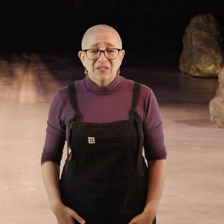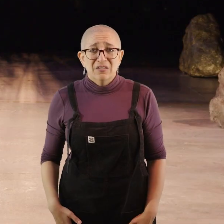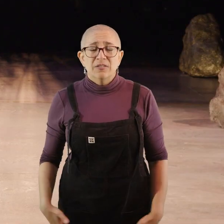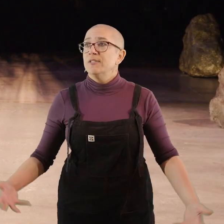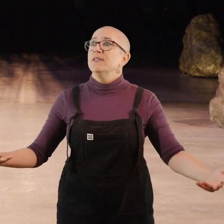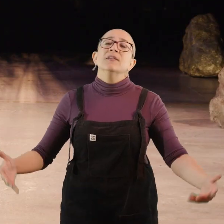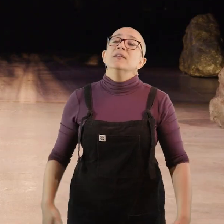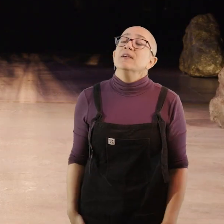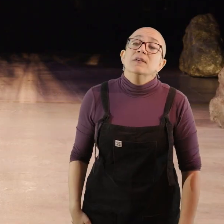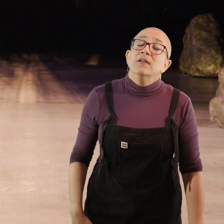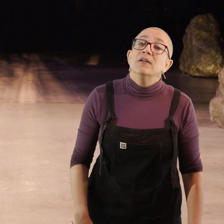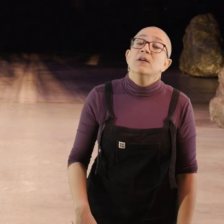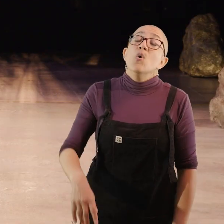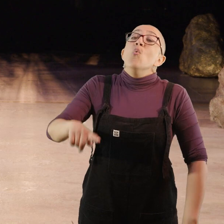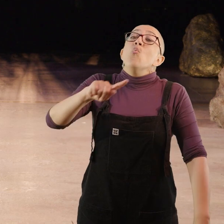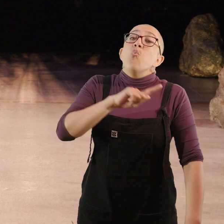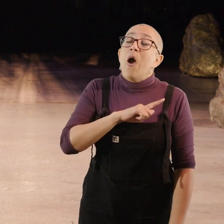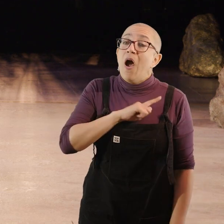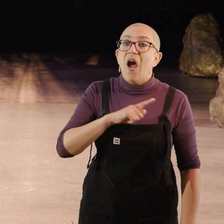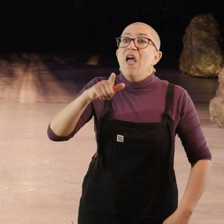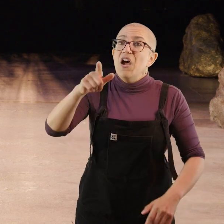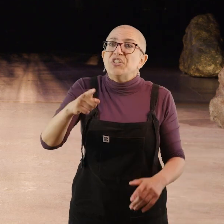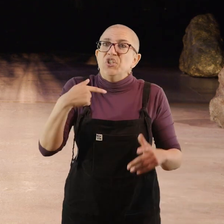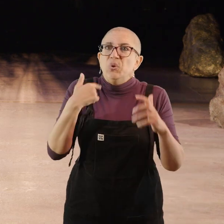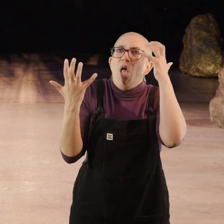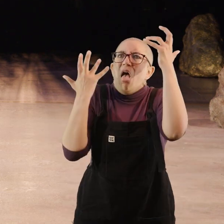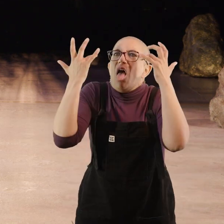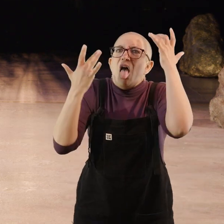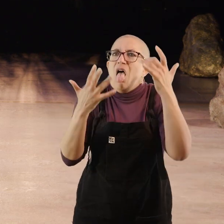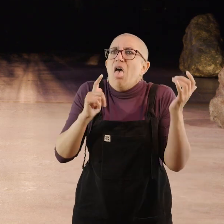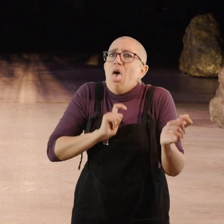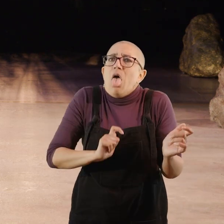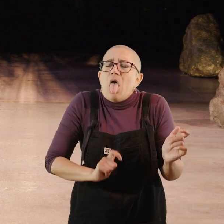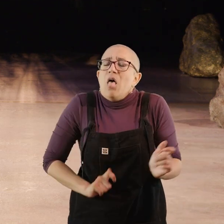Why were they then? Did you unbend your noble strength to think so brain-sickly of things?